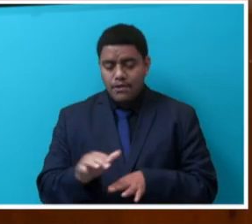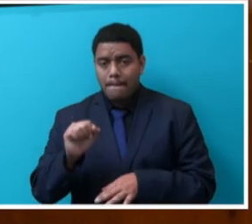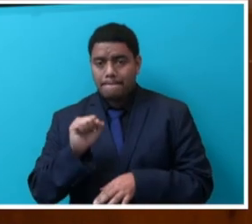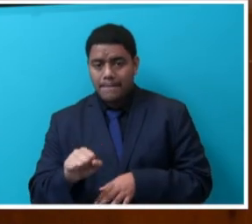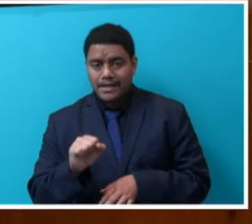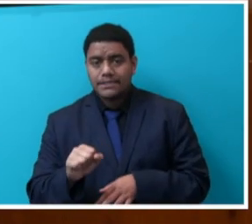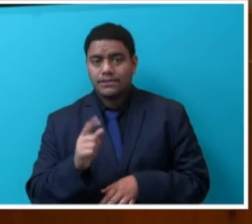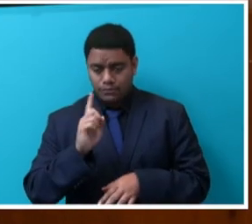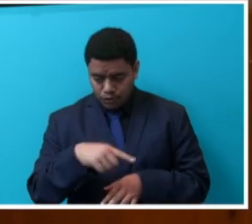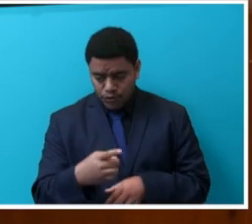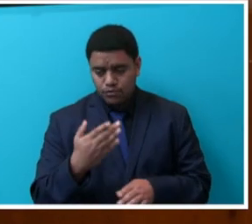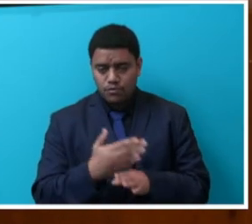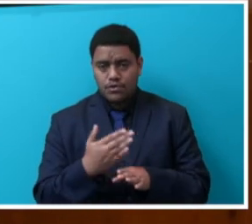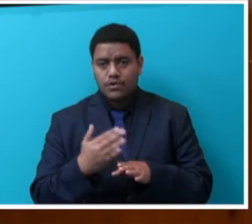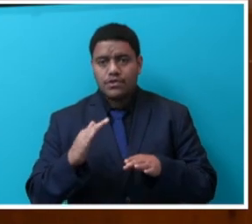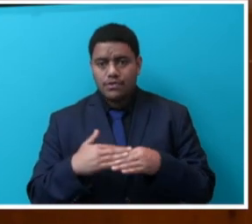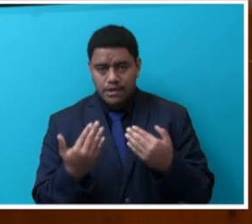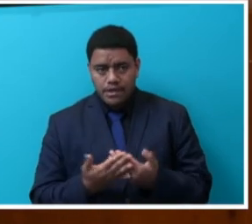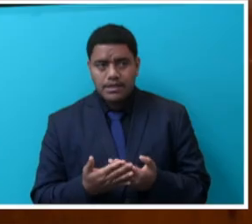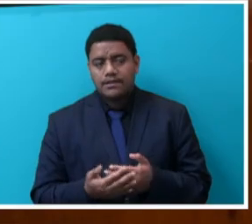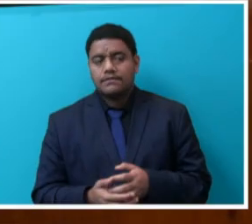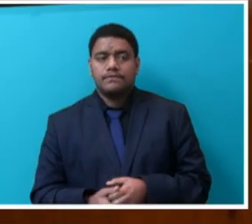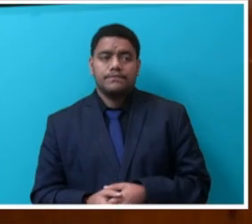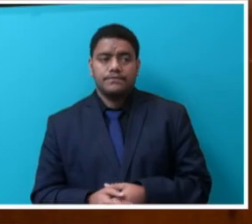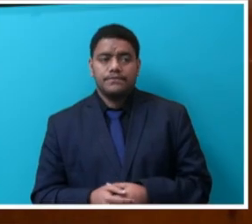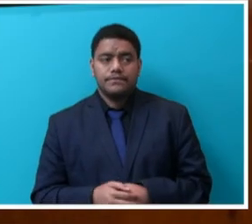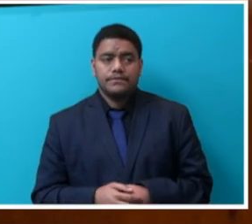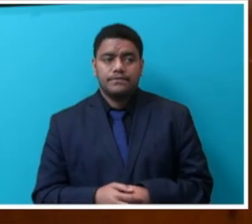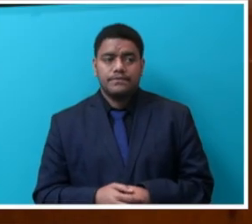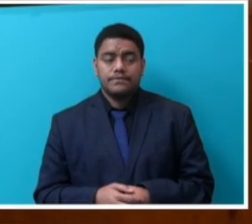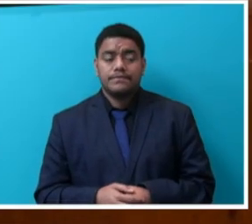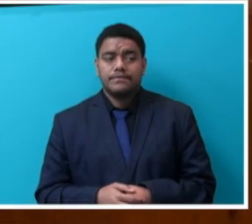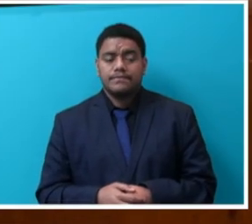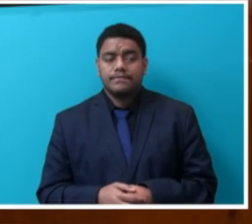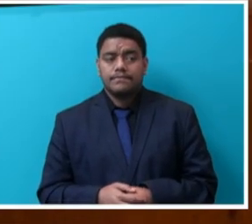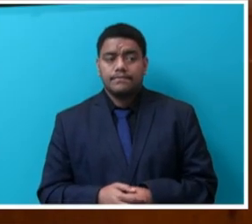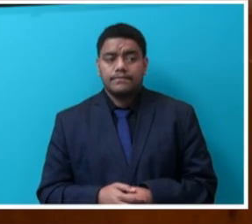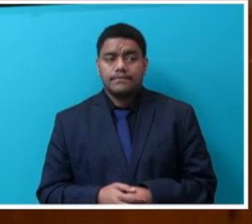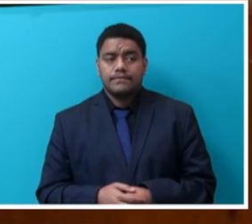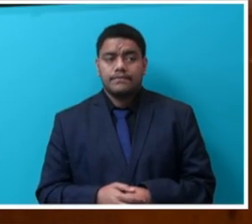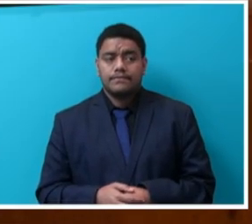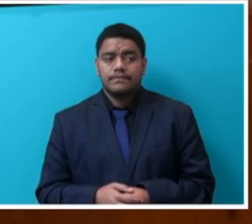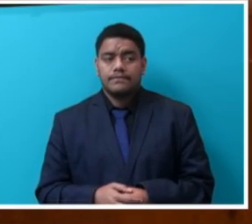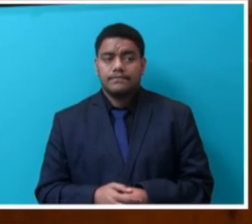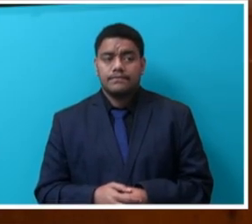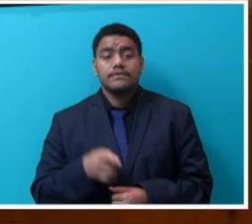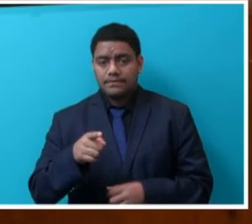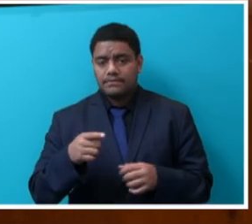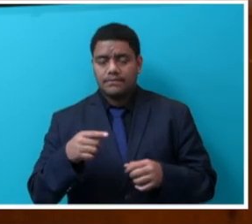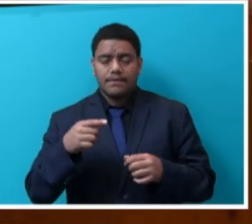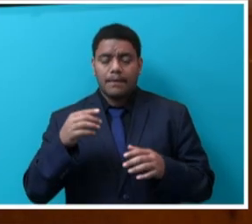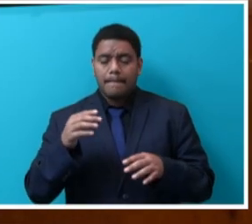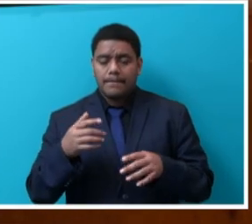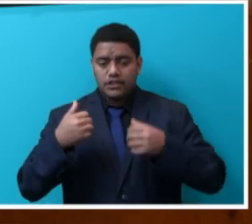together, enabling existing cards to function on either system. That system was critical to